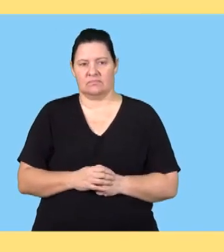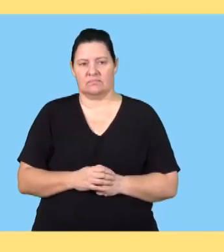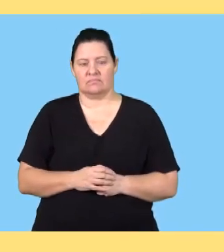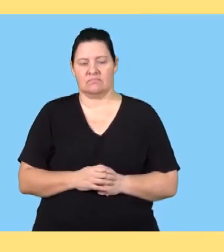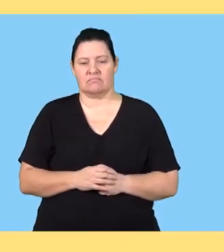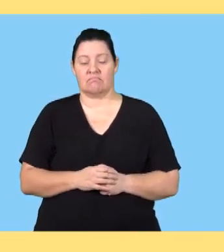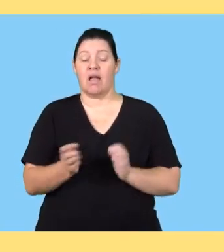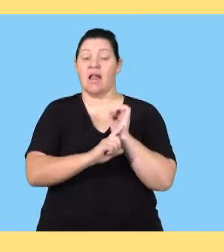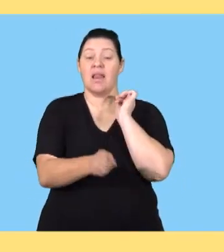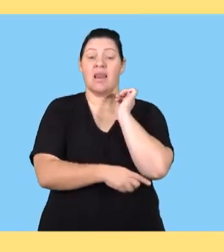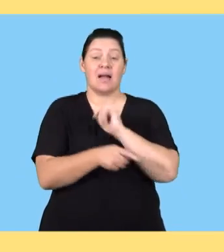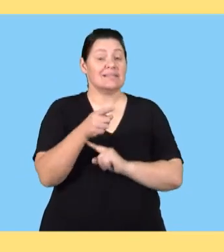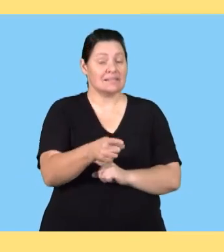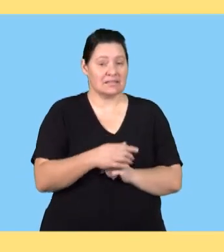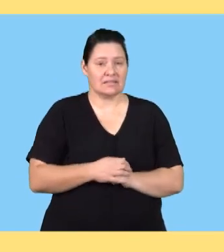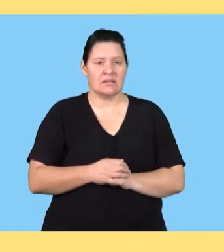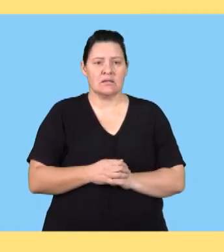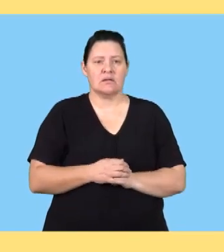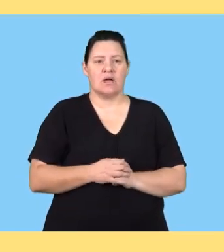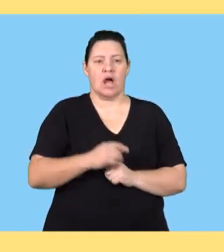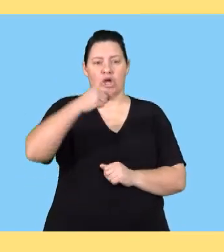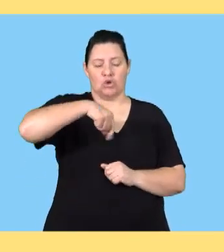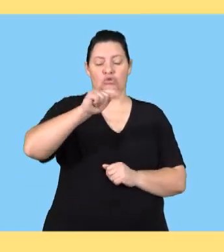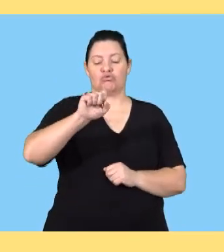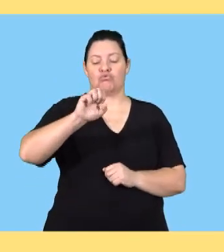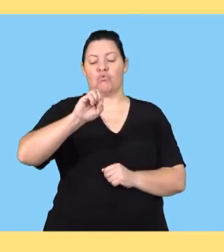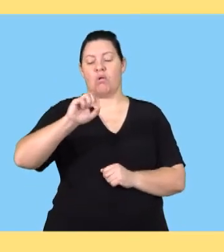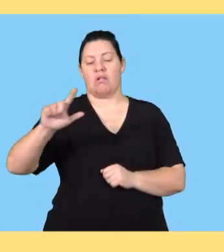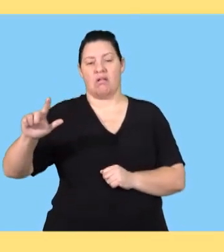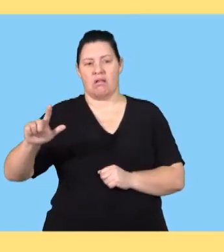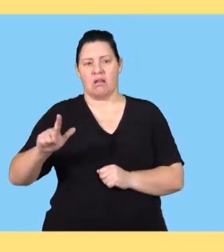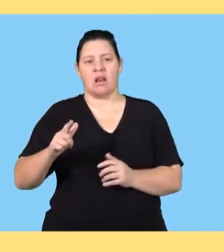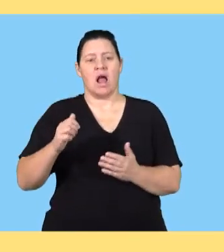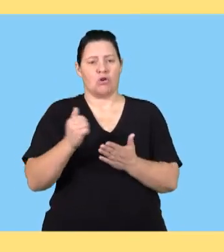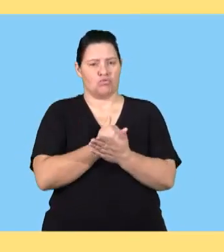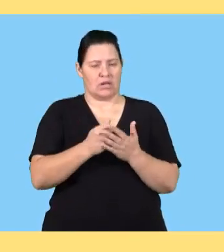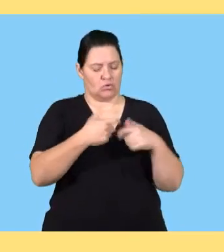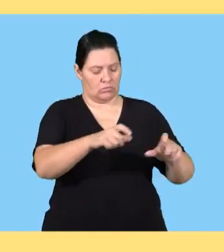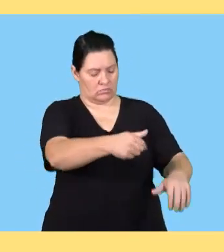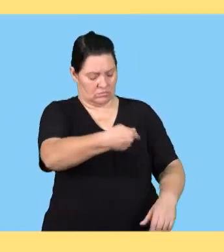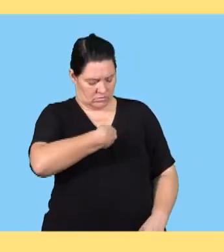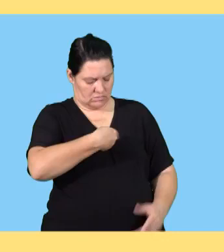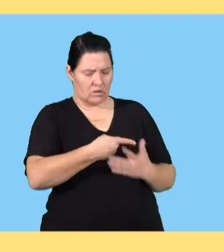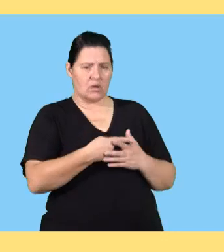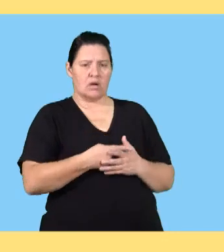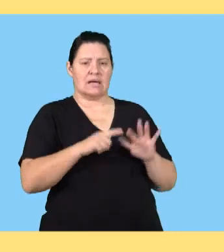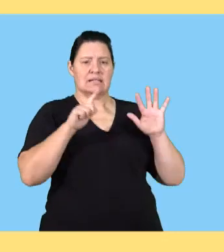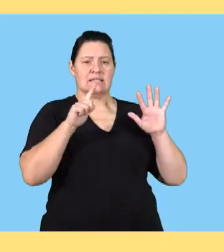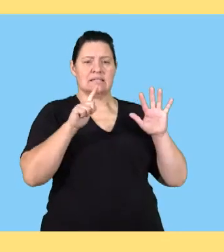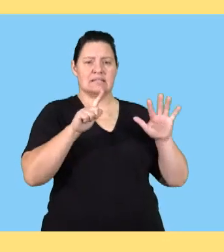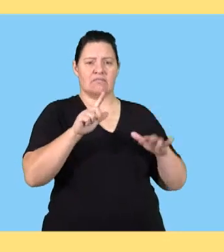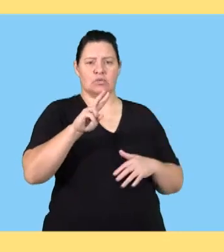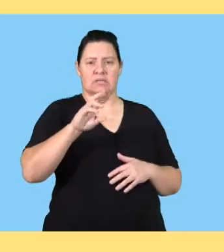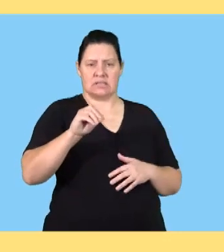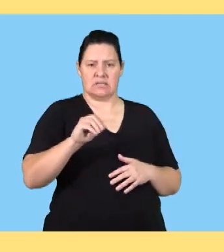1,640. The last transaction then reads, Qtro sent us a credit note of 720 for a trade